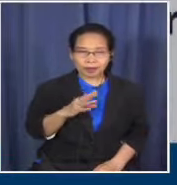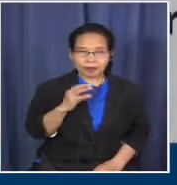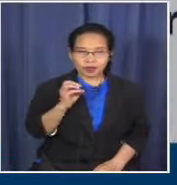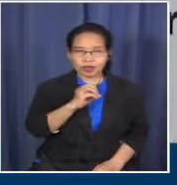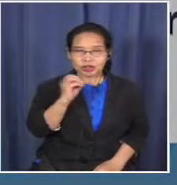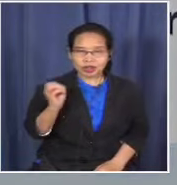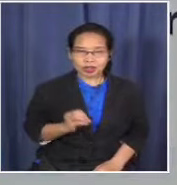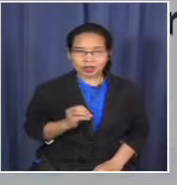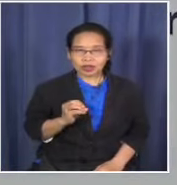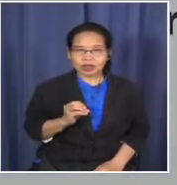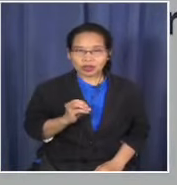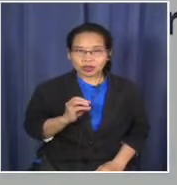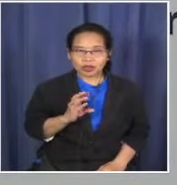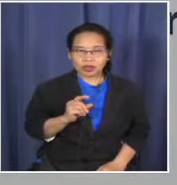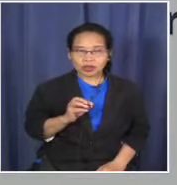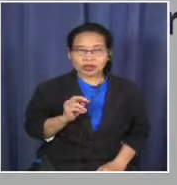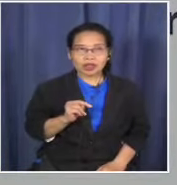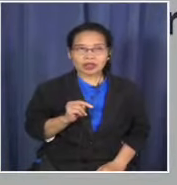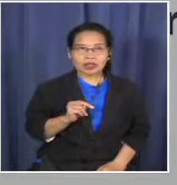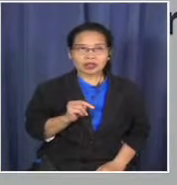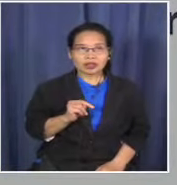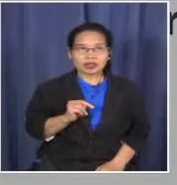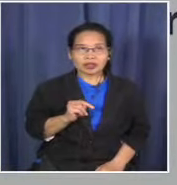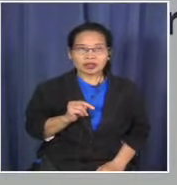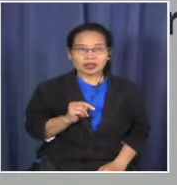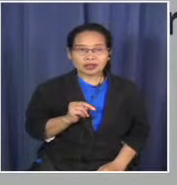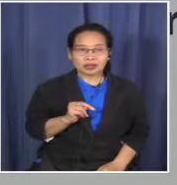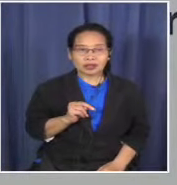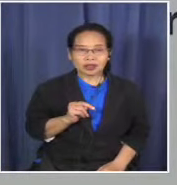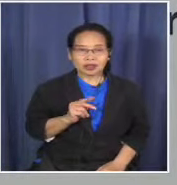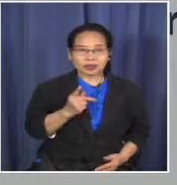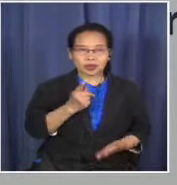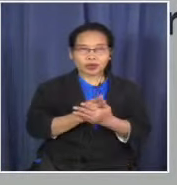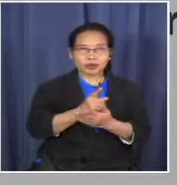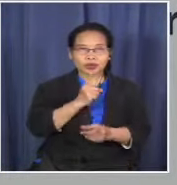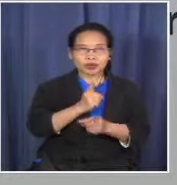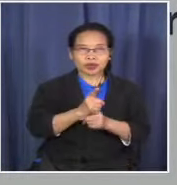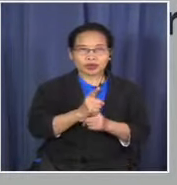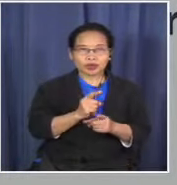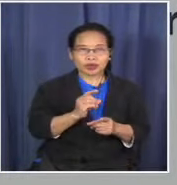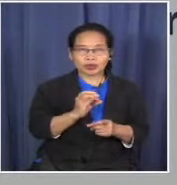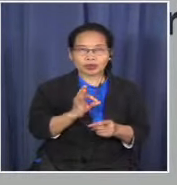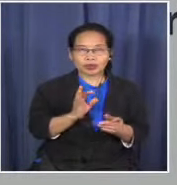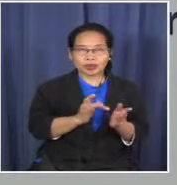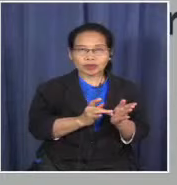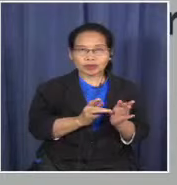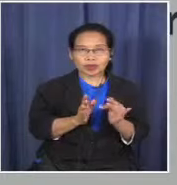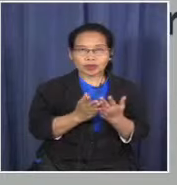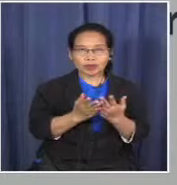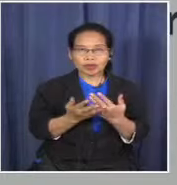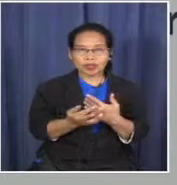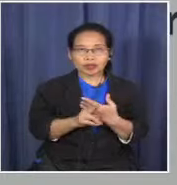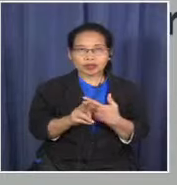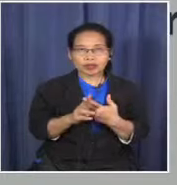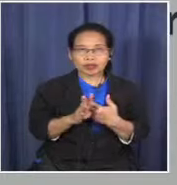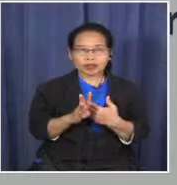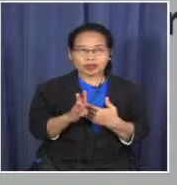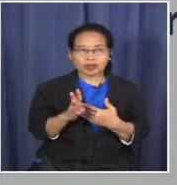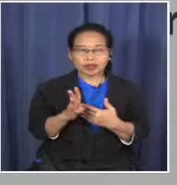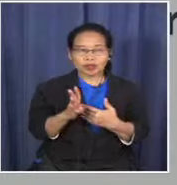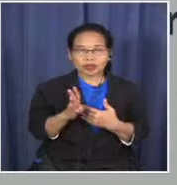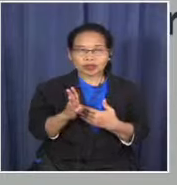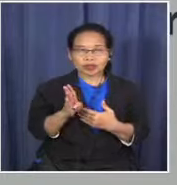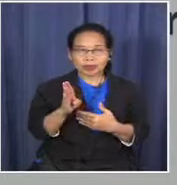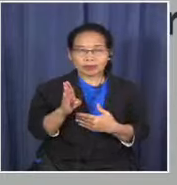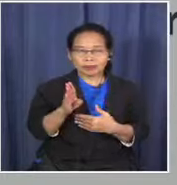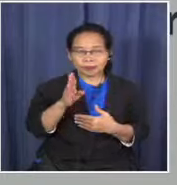49% of that is oxygen. The human body has 65% oxygen, further proving the authenticity of